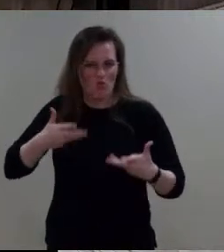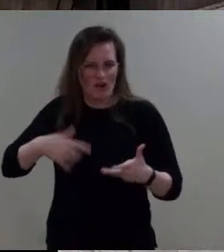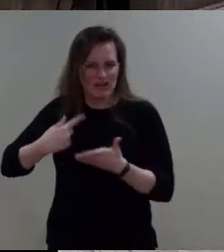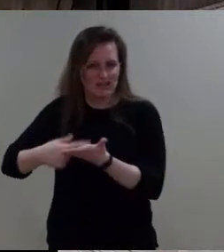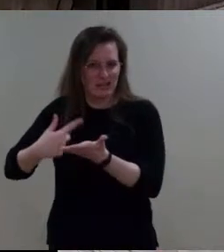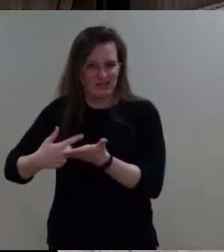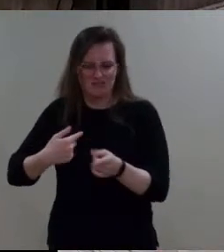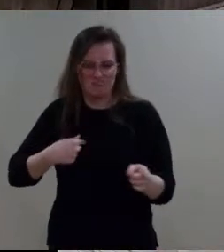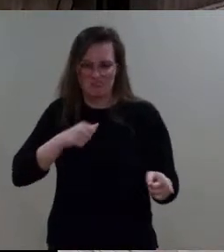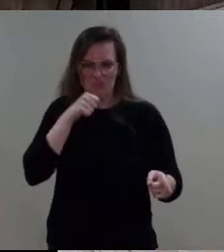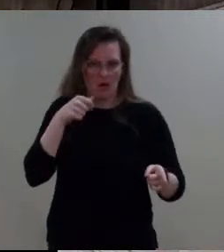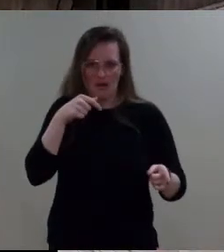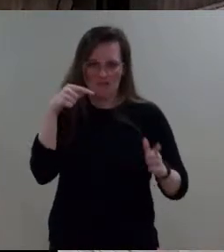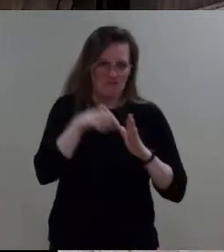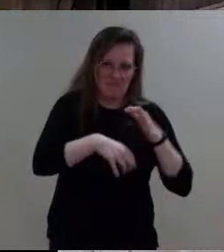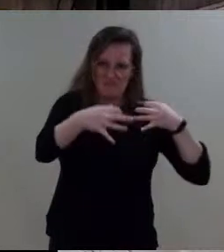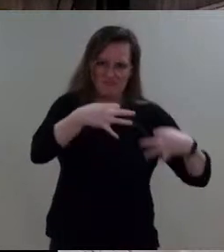those.